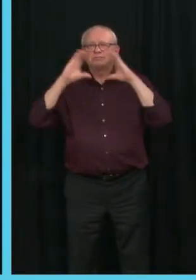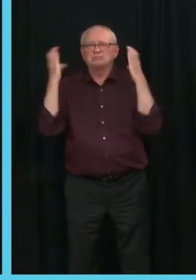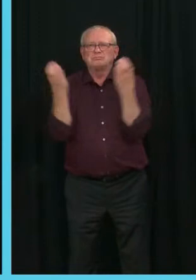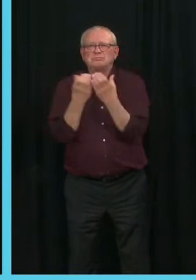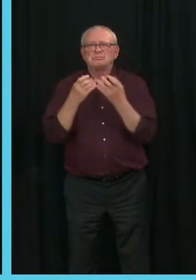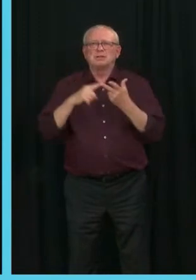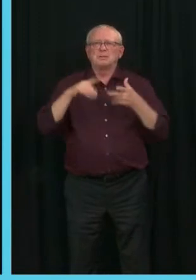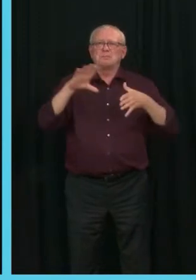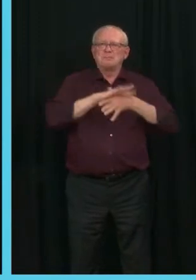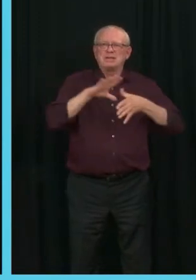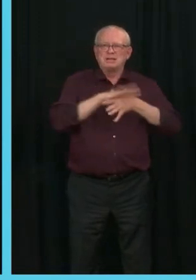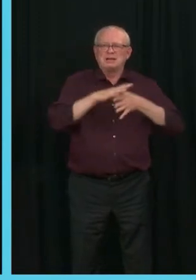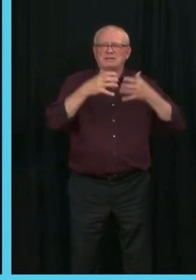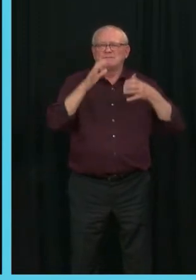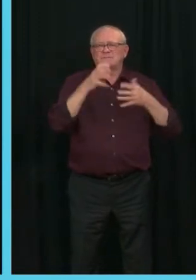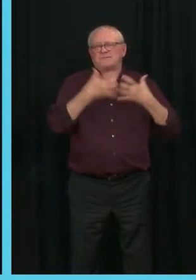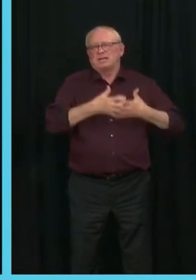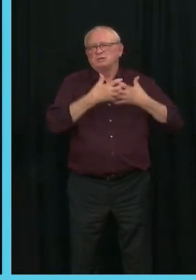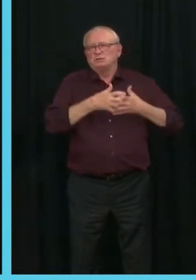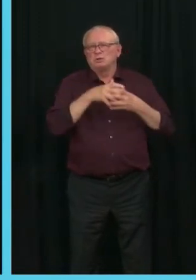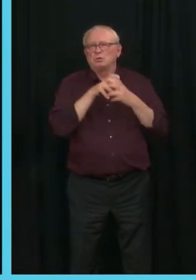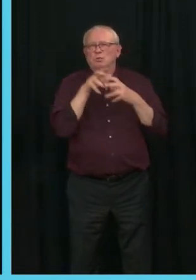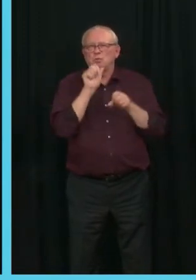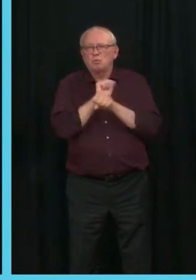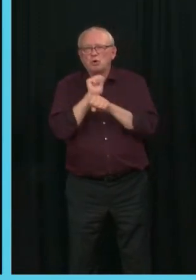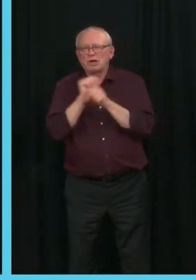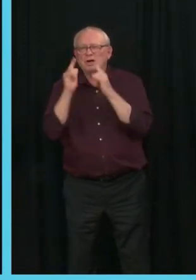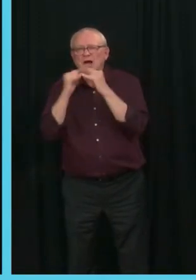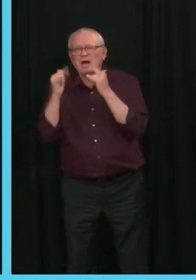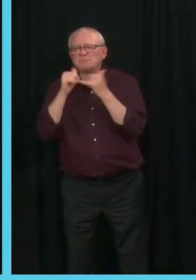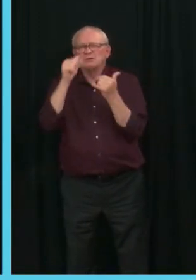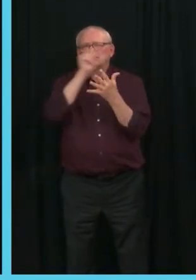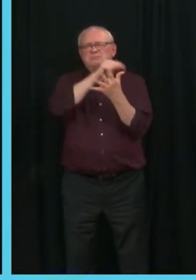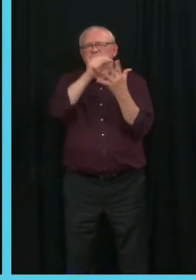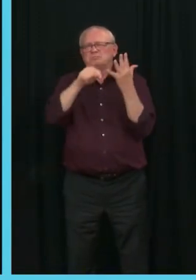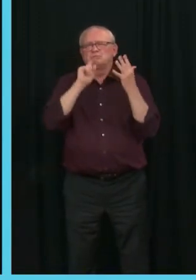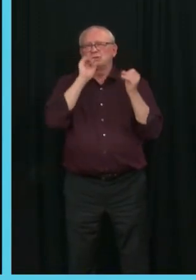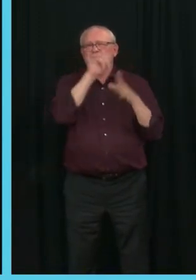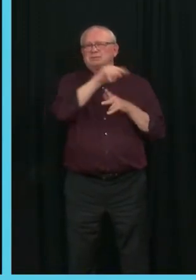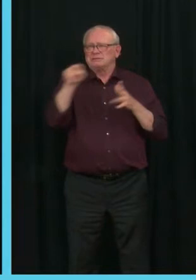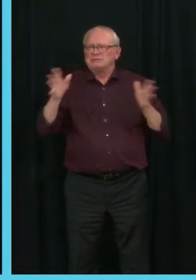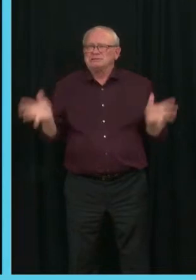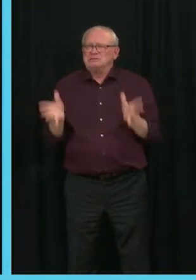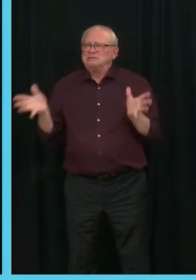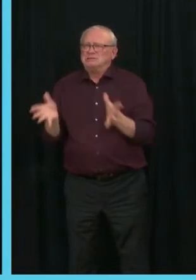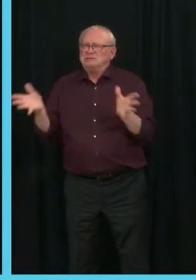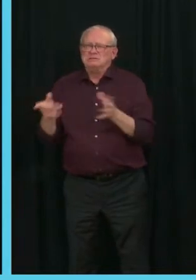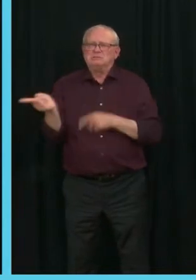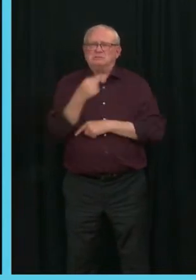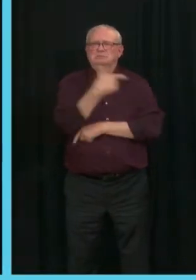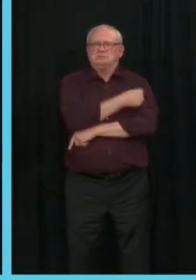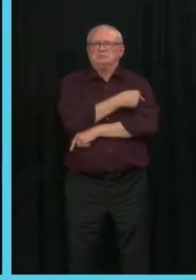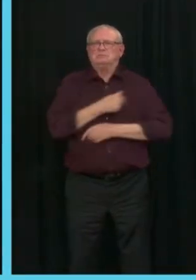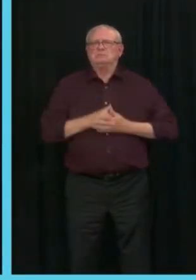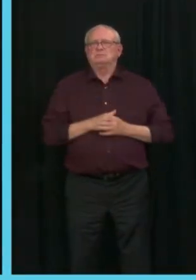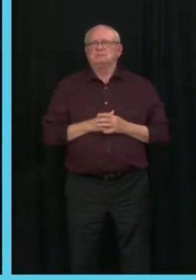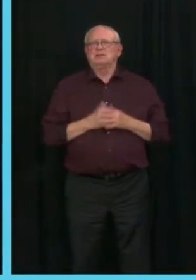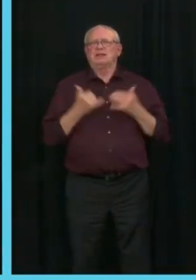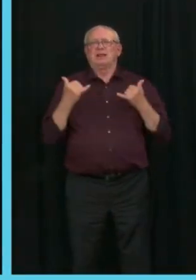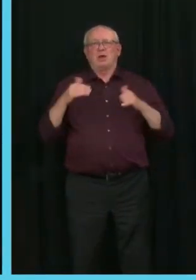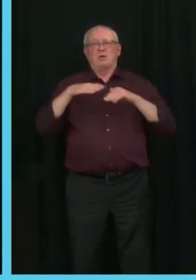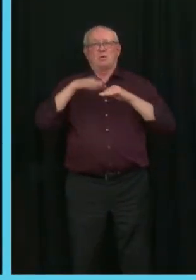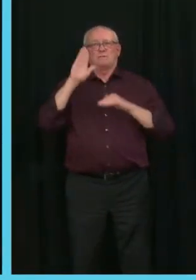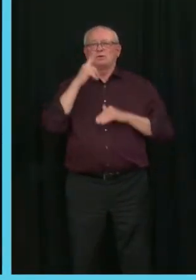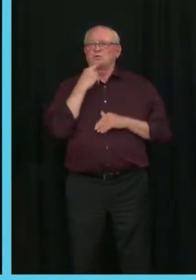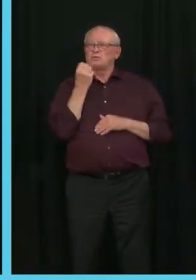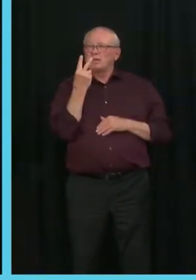few. We're very close to our goal of first doses for 70% of Albertans who are 12 and over, those who are eligible. That will